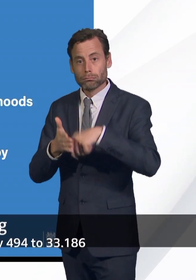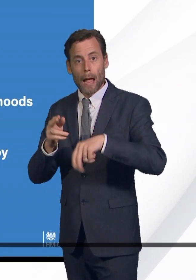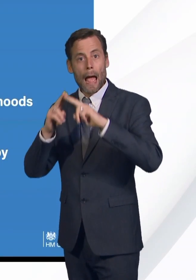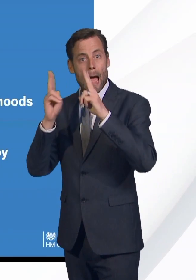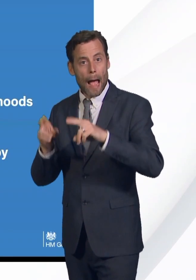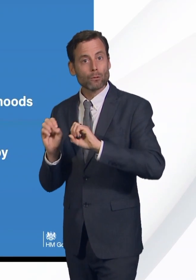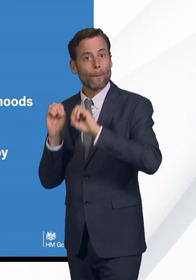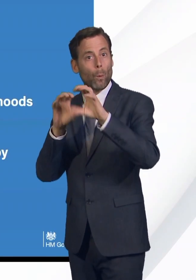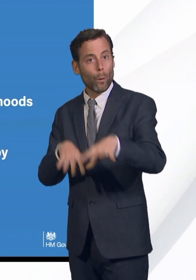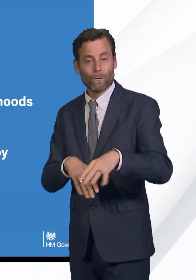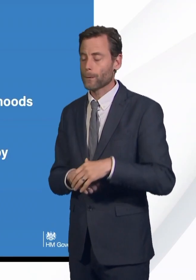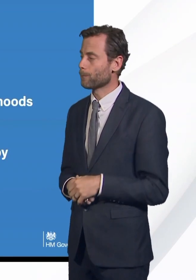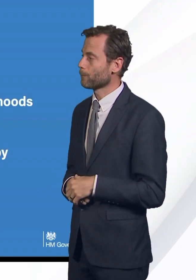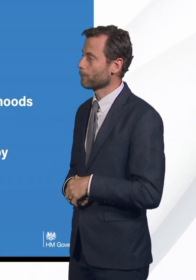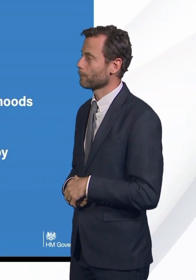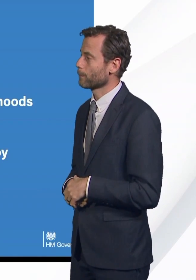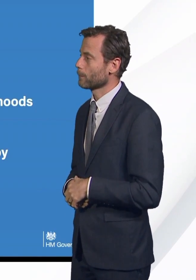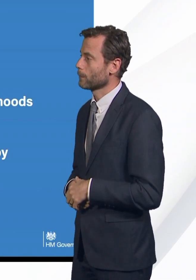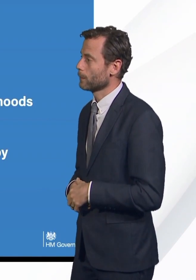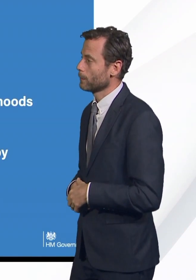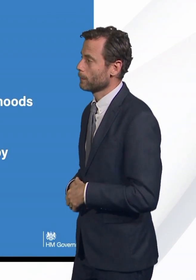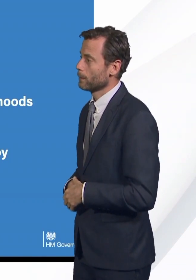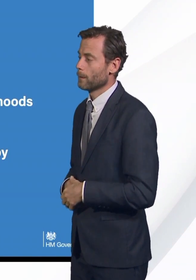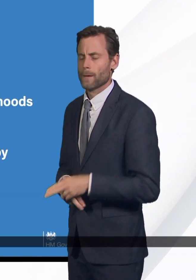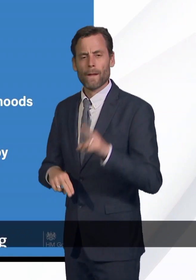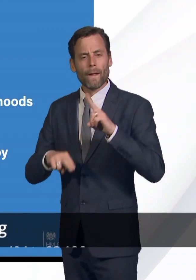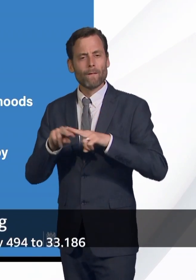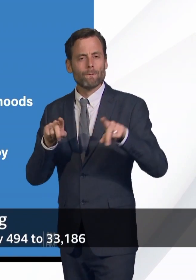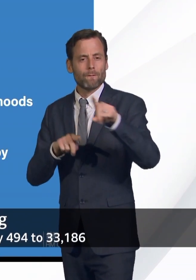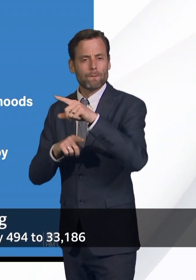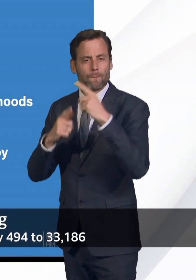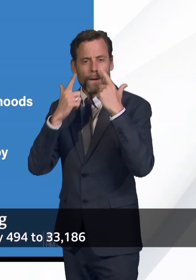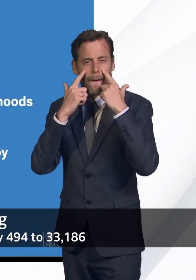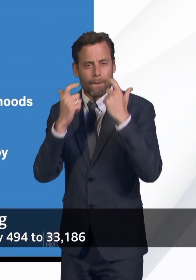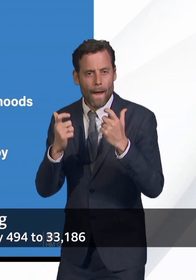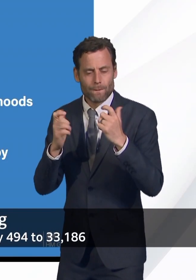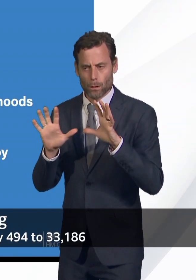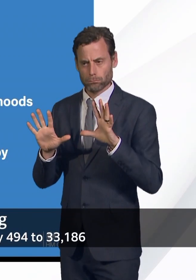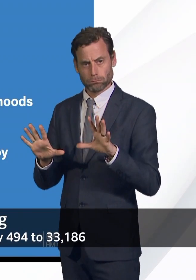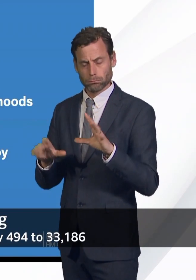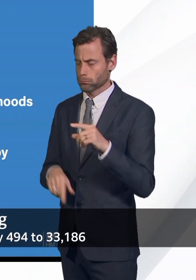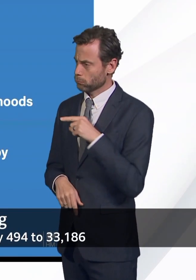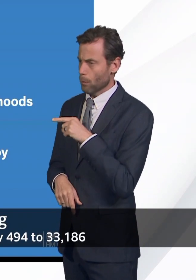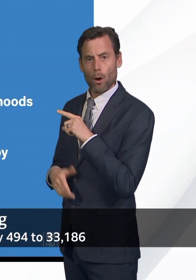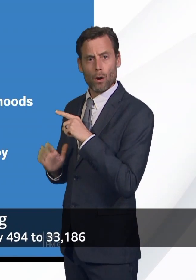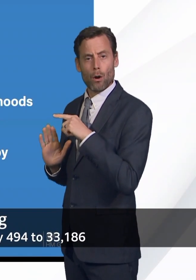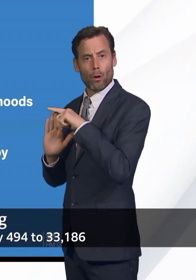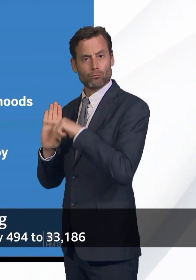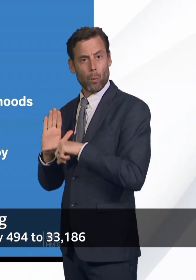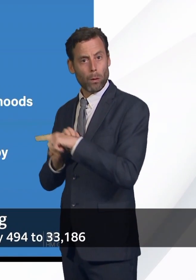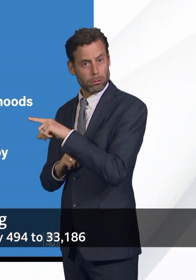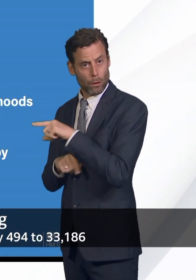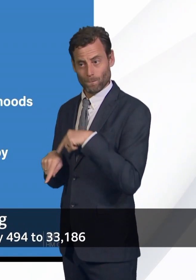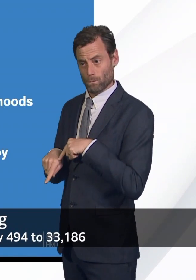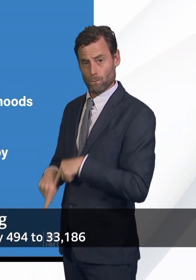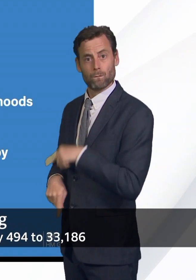stays alert and follows these rules, we can control coronavirus by keeping the R down